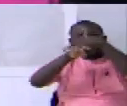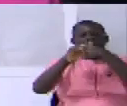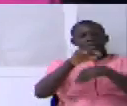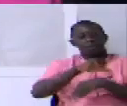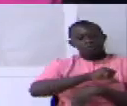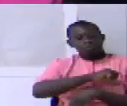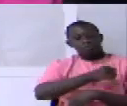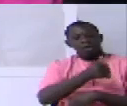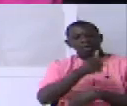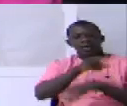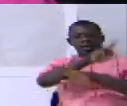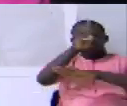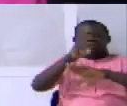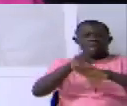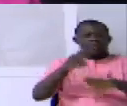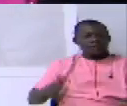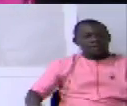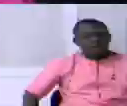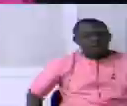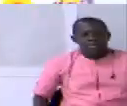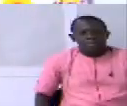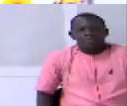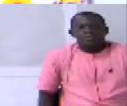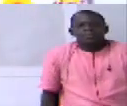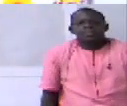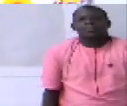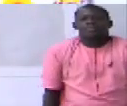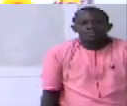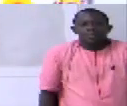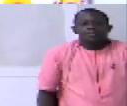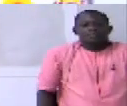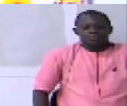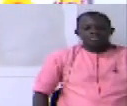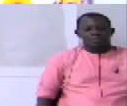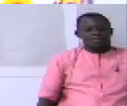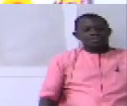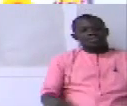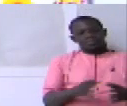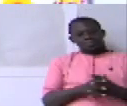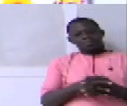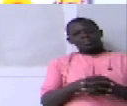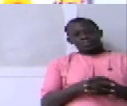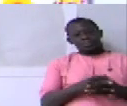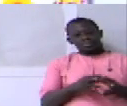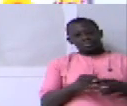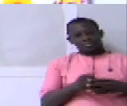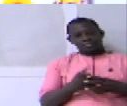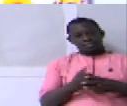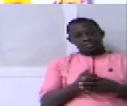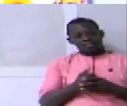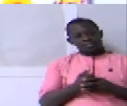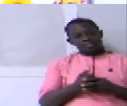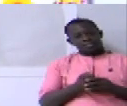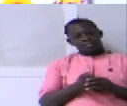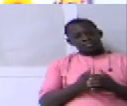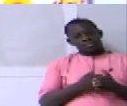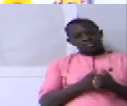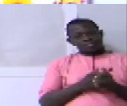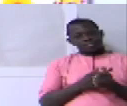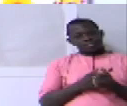mu prison do kula alti kaso do kula yeta kamo kono ye molu taray be laring woto ite fango yoje nyaadi